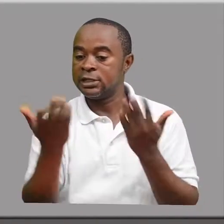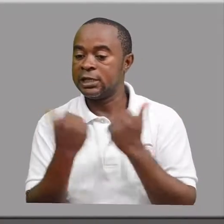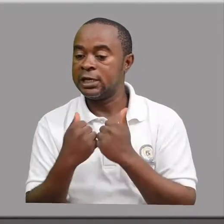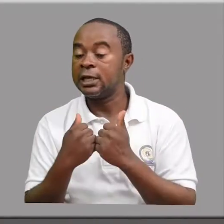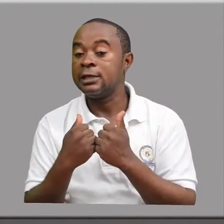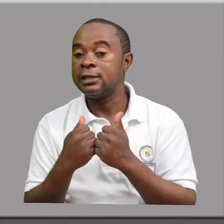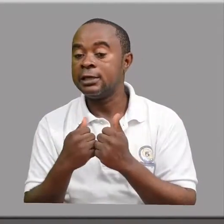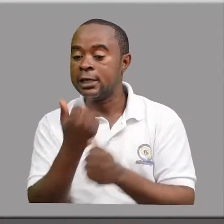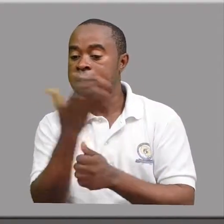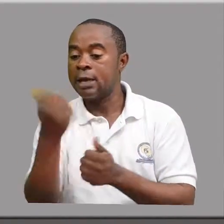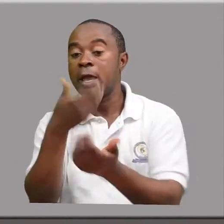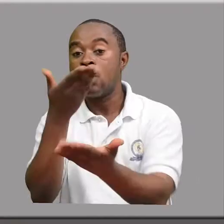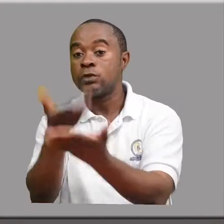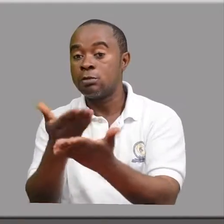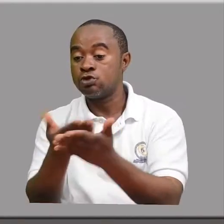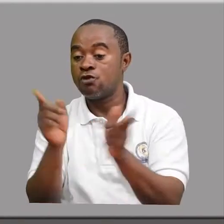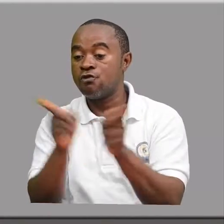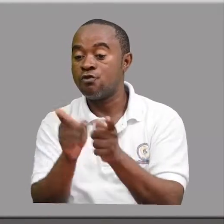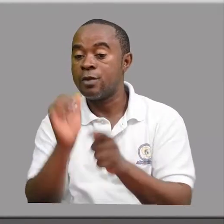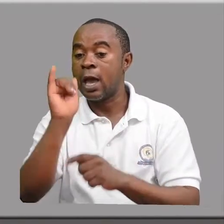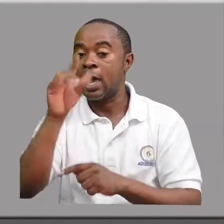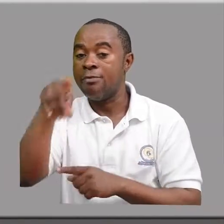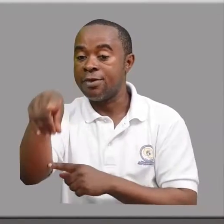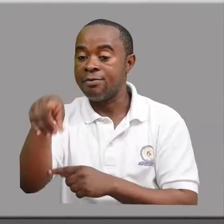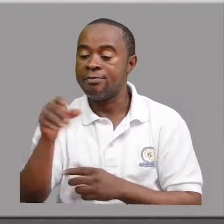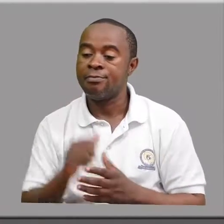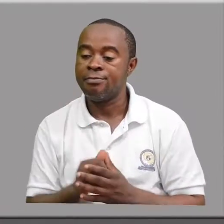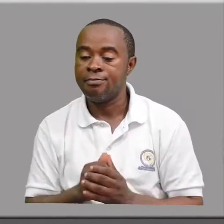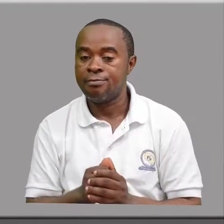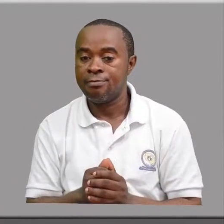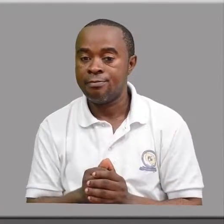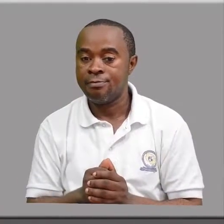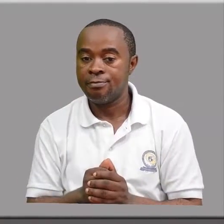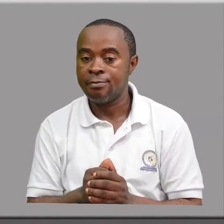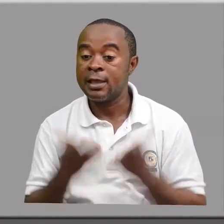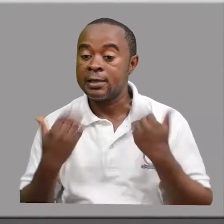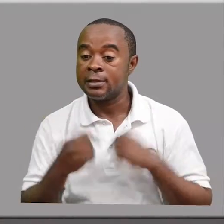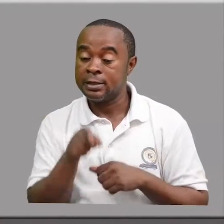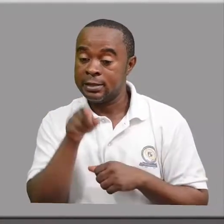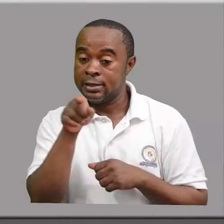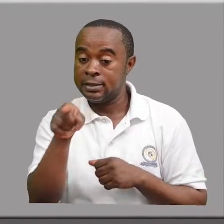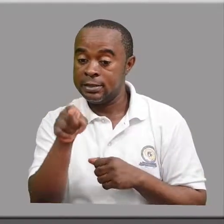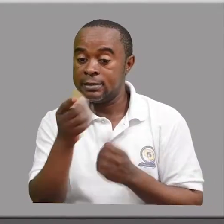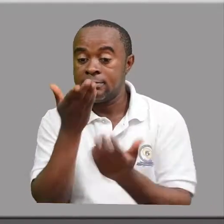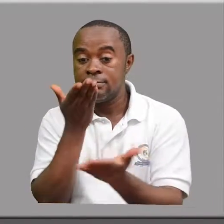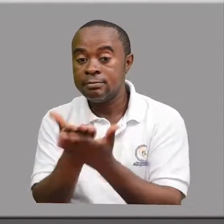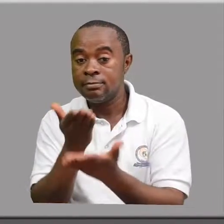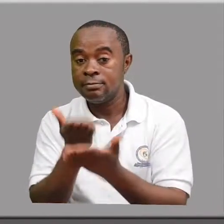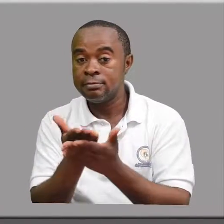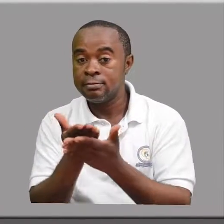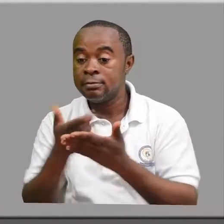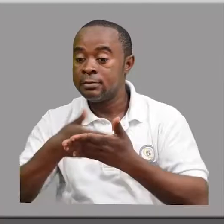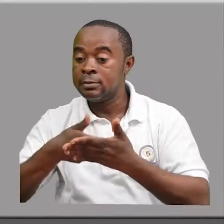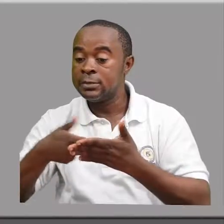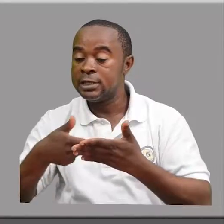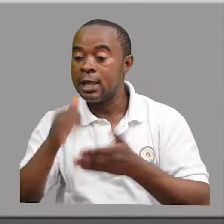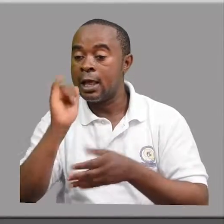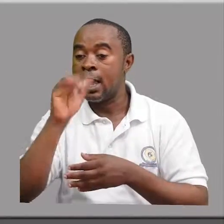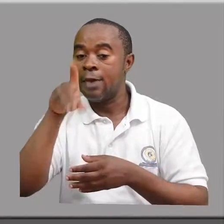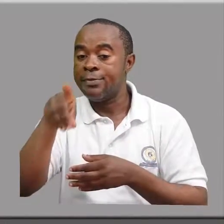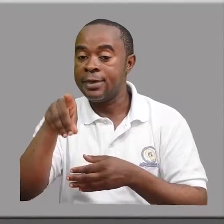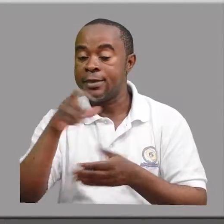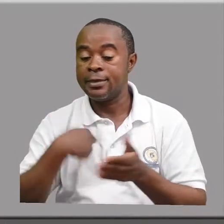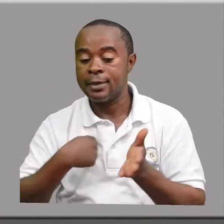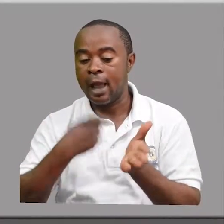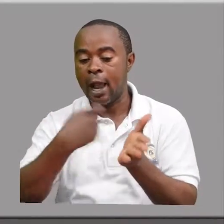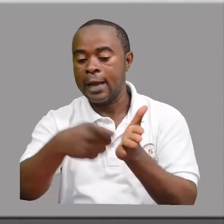identification, where it comes from and where it goes. So this identification is known as IP